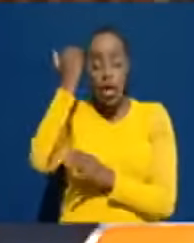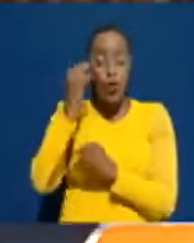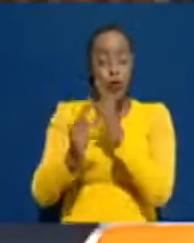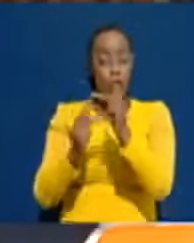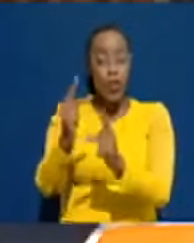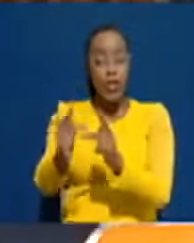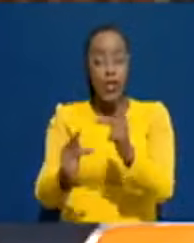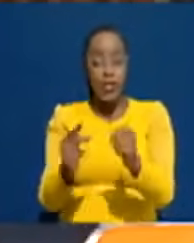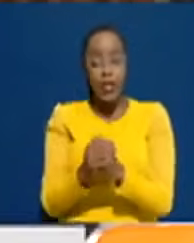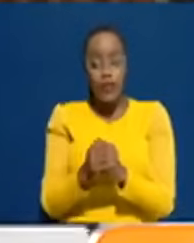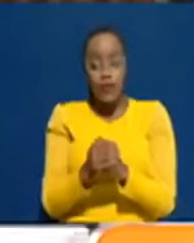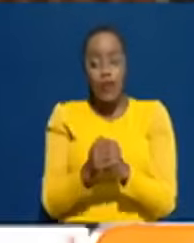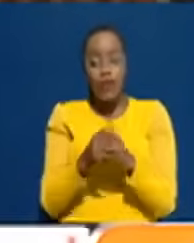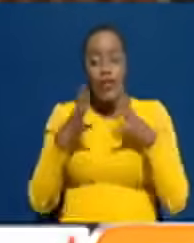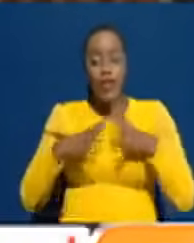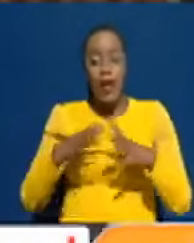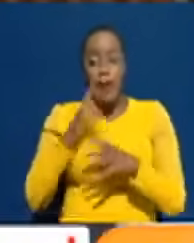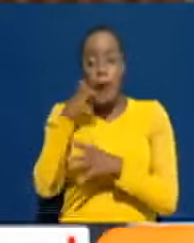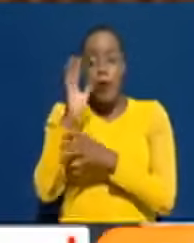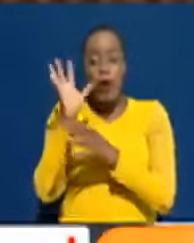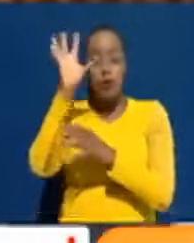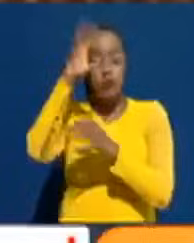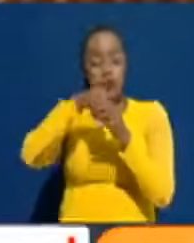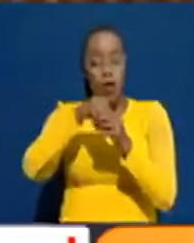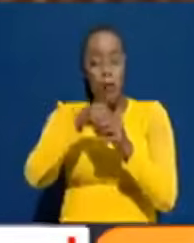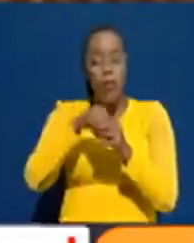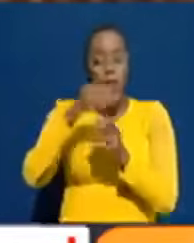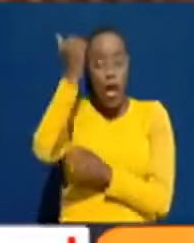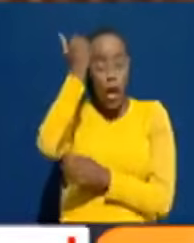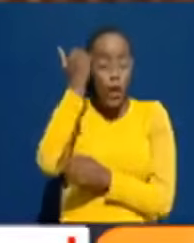the number of people who can be accommodated in this court,